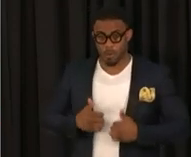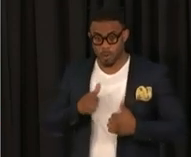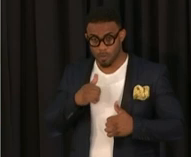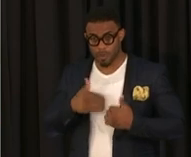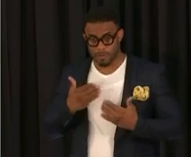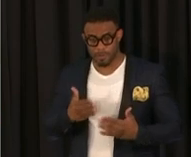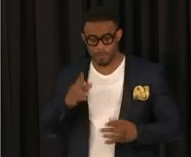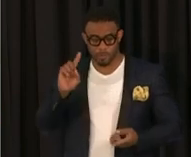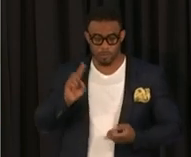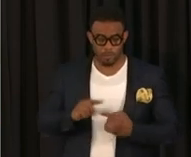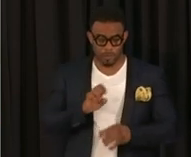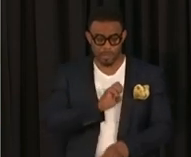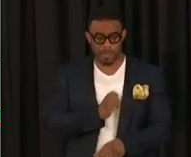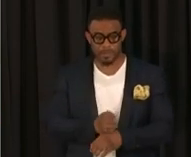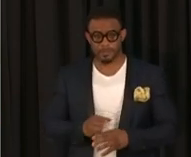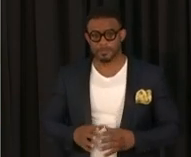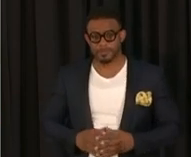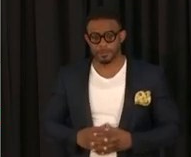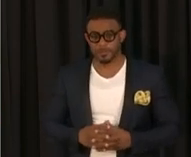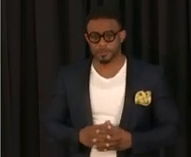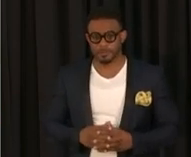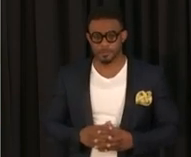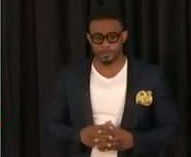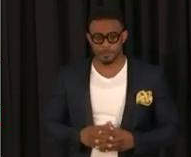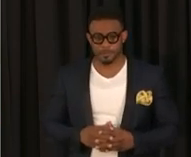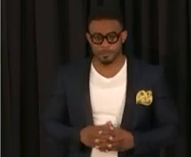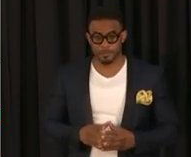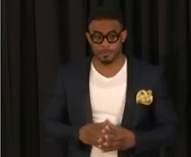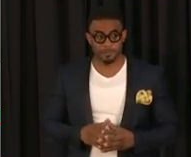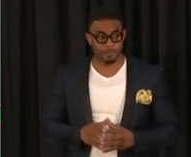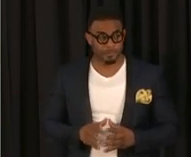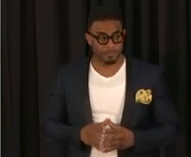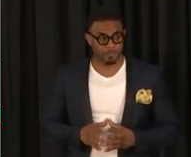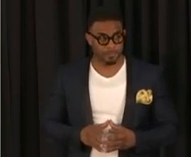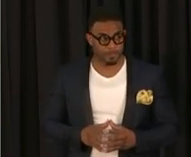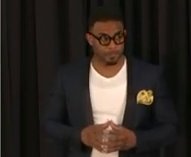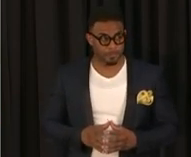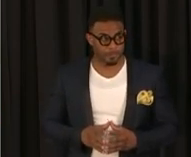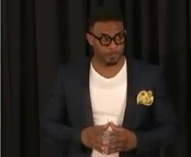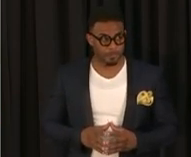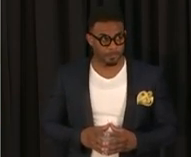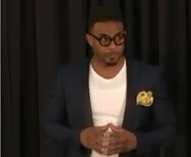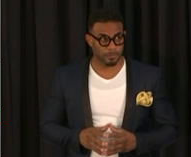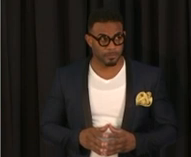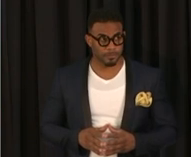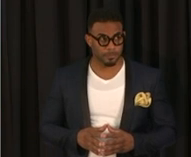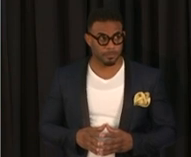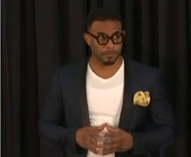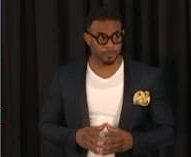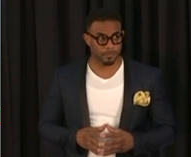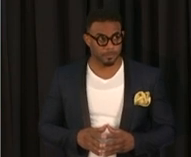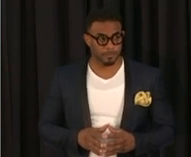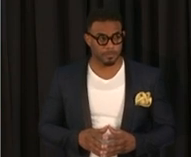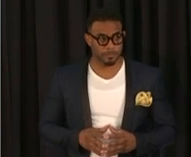also the residents who live there, to reduce their energy burdens. Next slide, please.